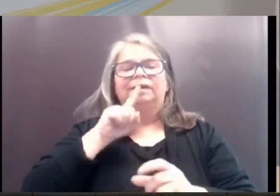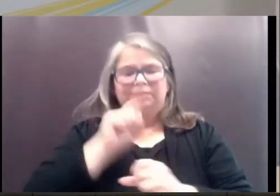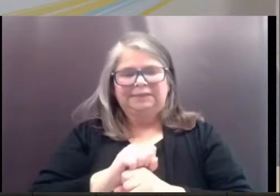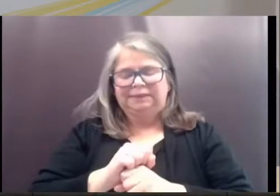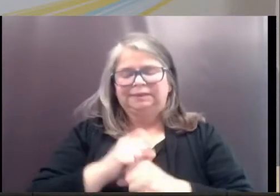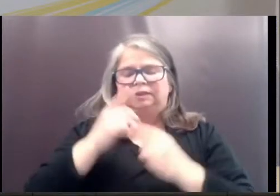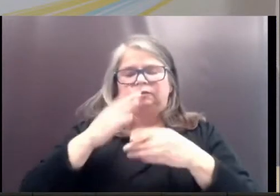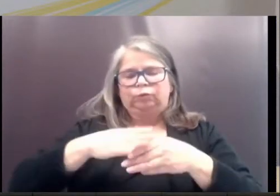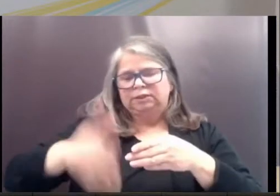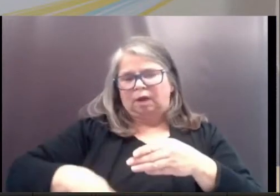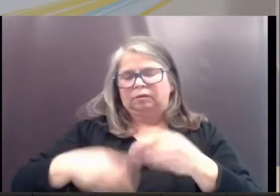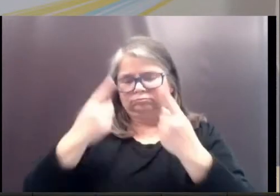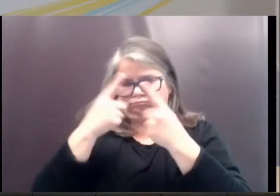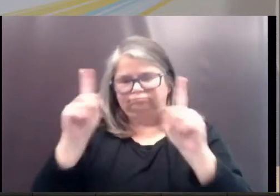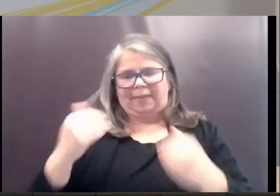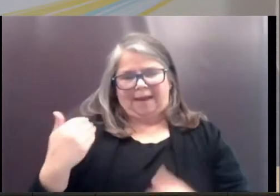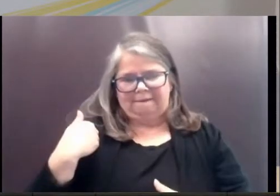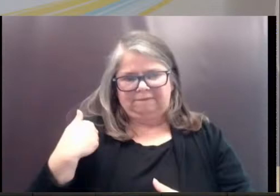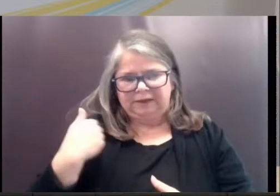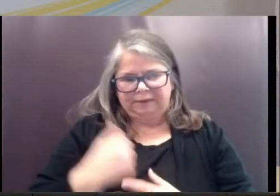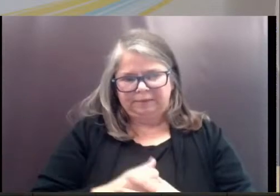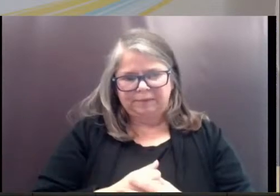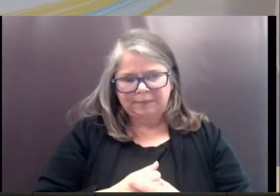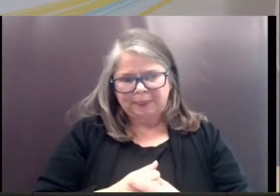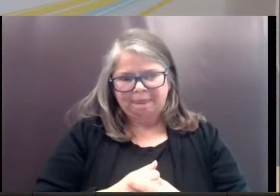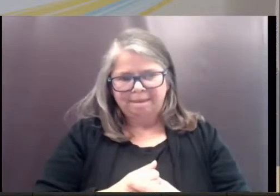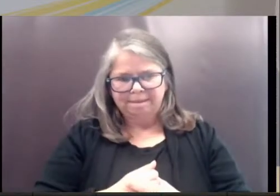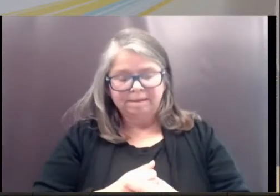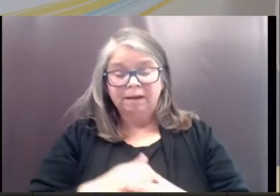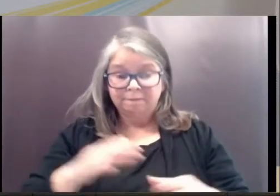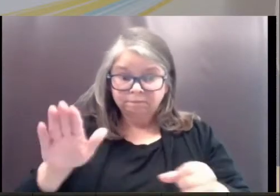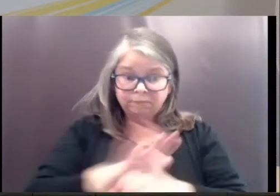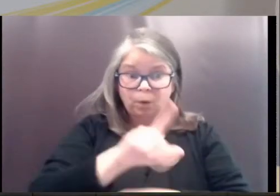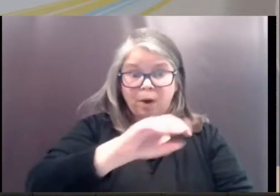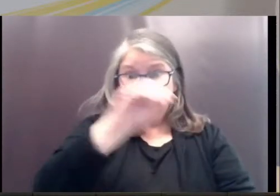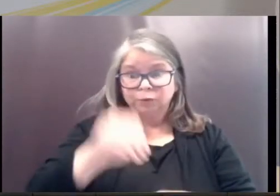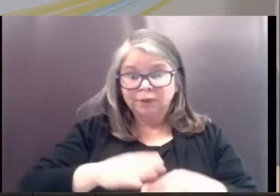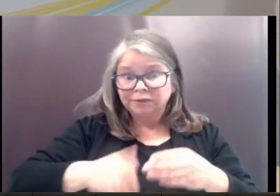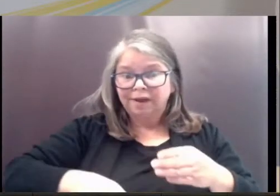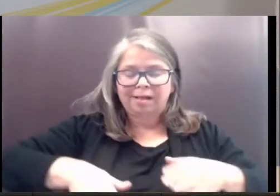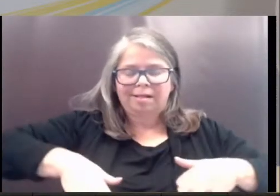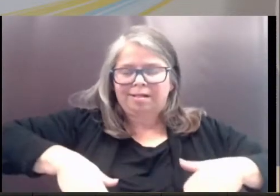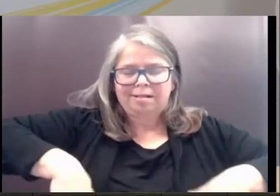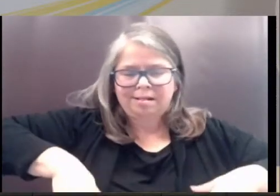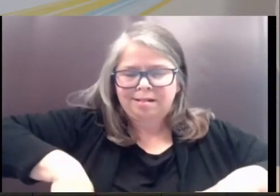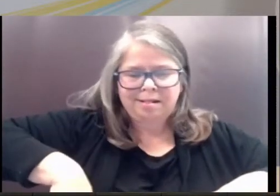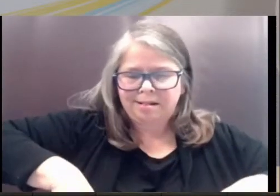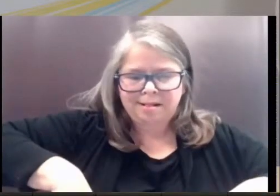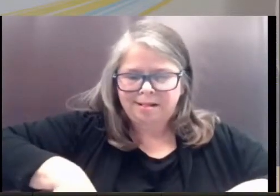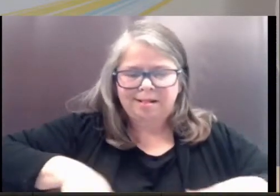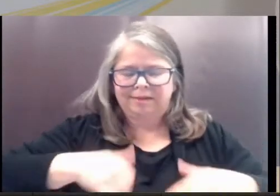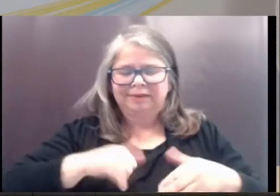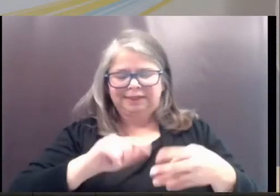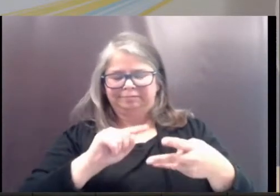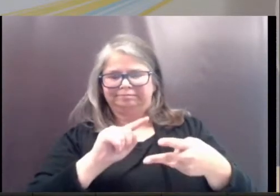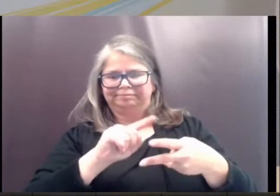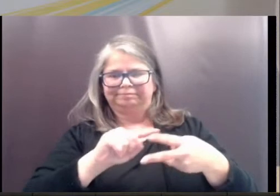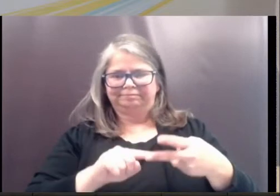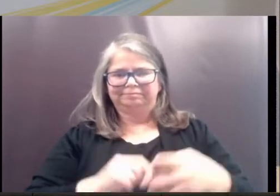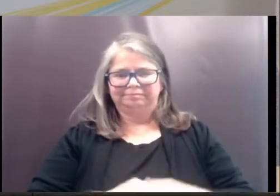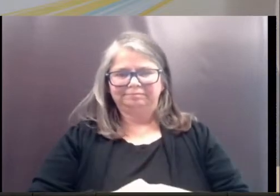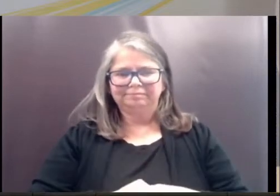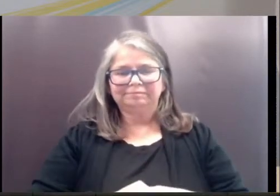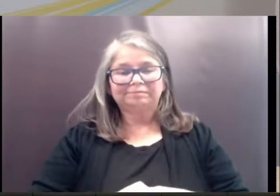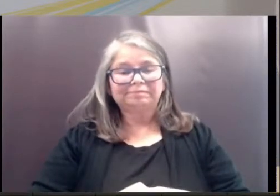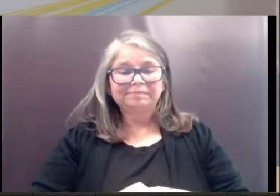So we don't have all the results back. So I think it's probably too early, Stu, to